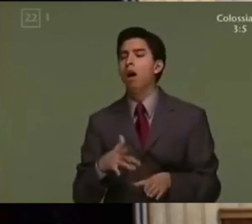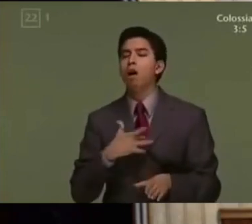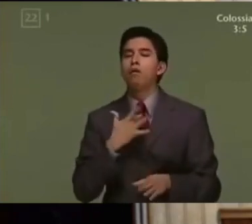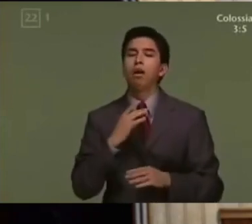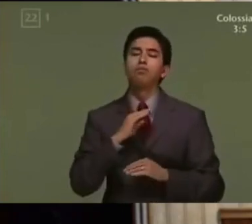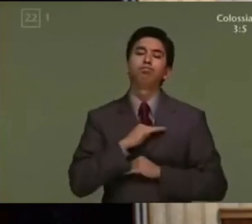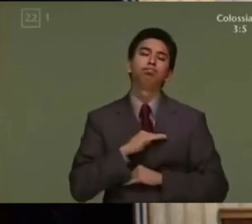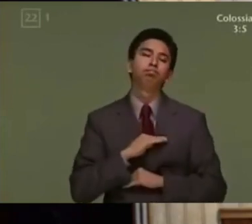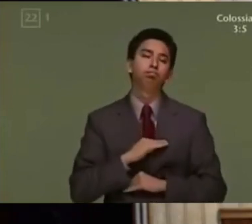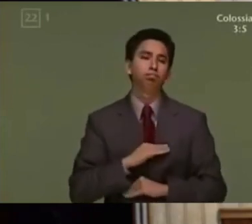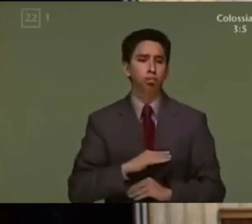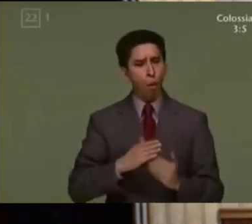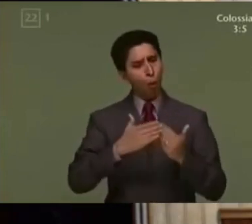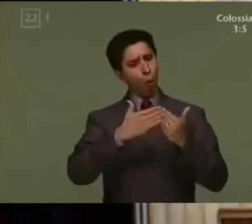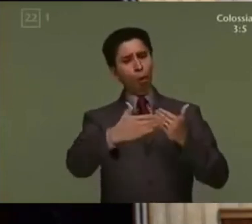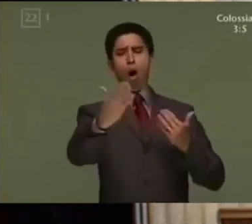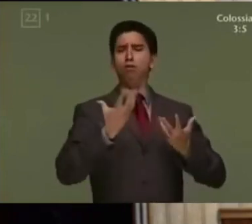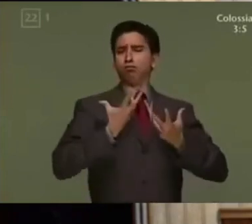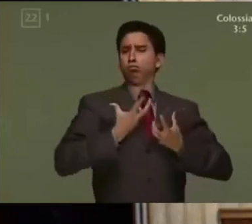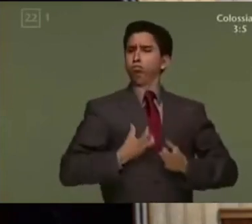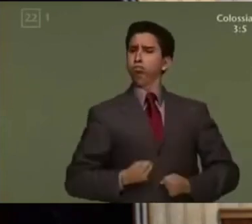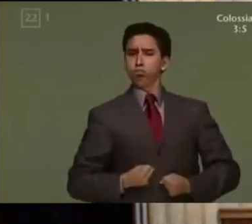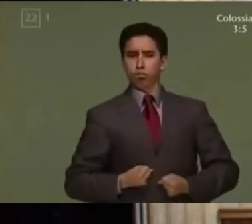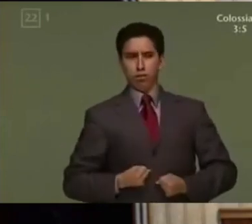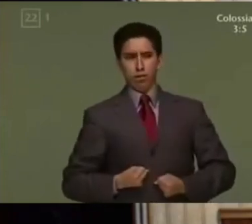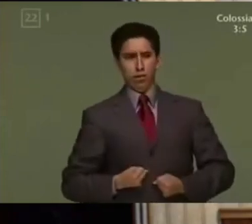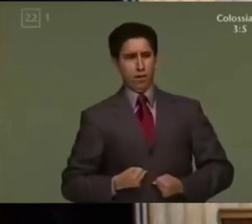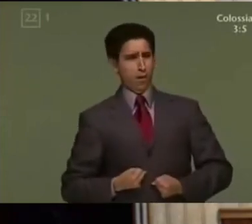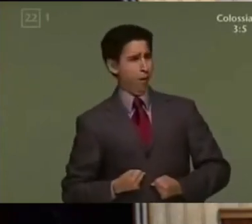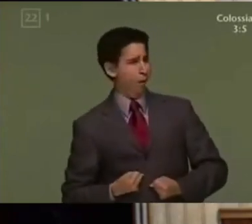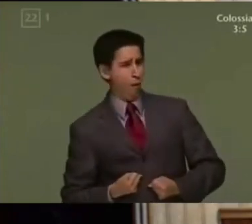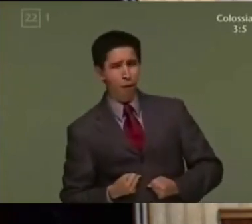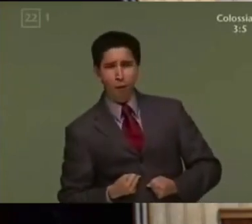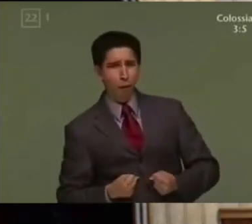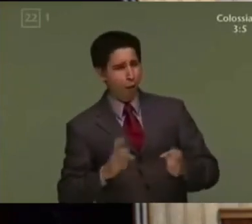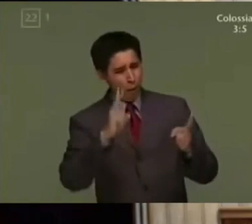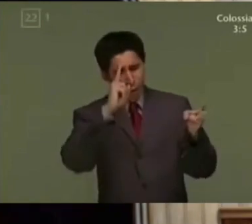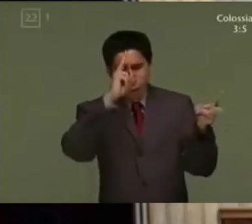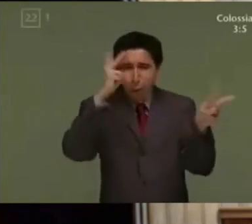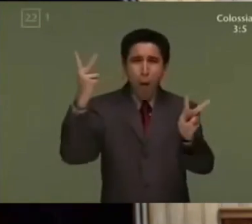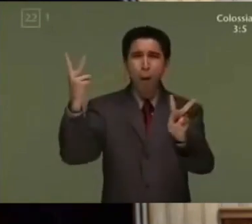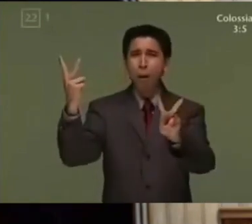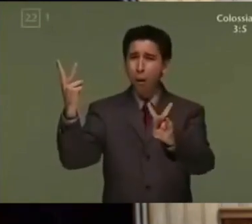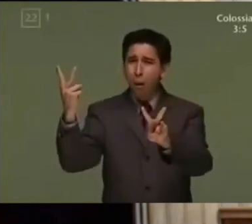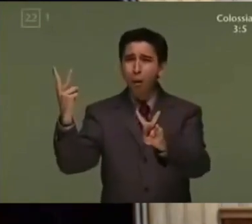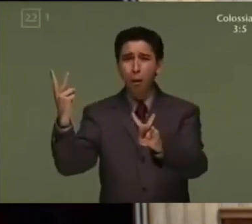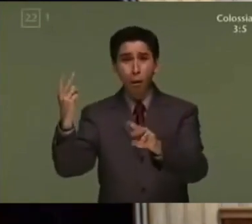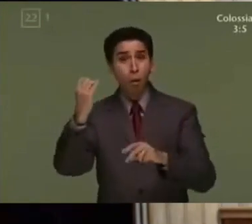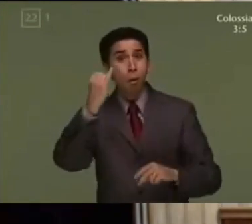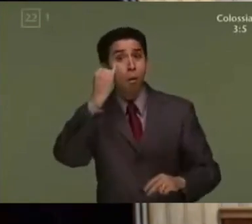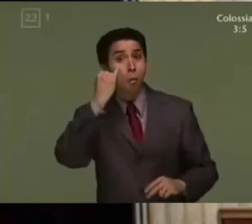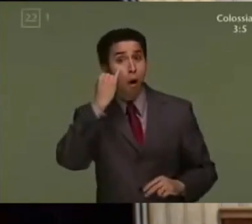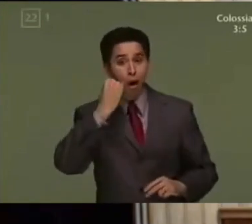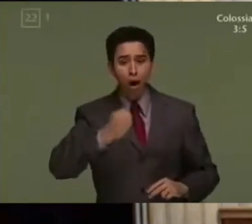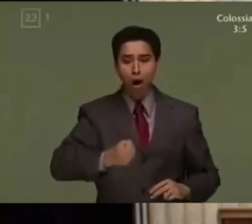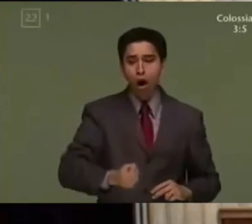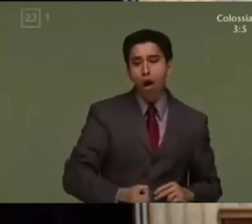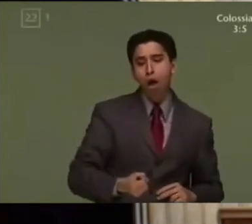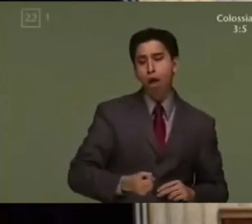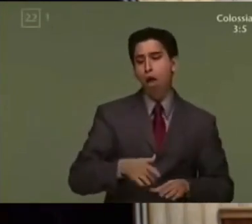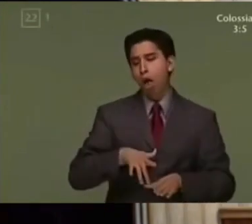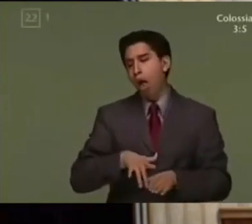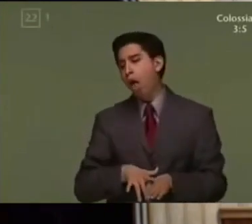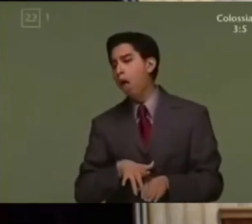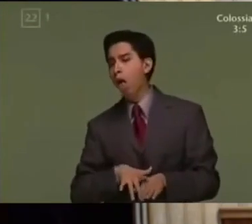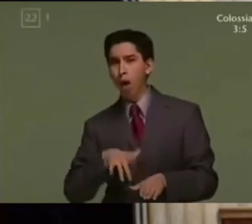dangerous. That goes to show you how stupid you are and how apostate reasoning has taken you away from Jehovah. You are such a moron.